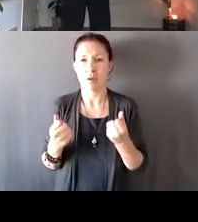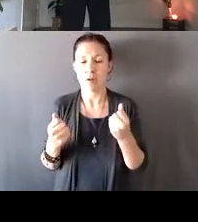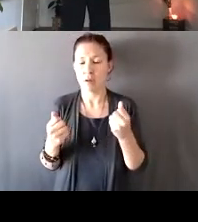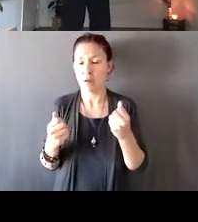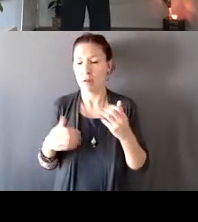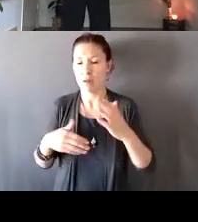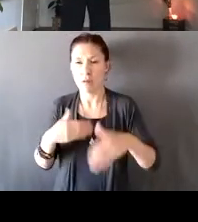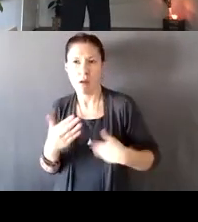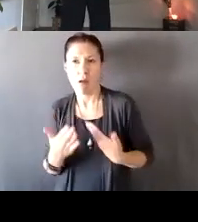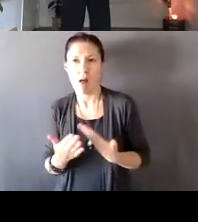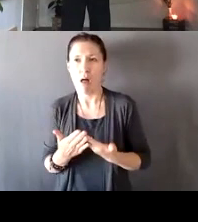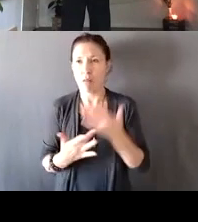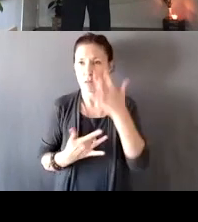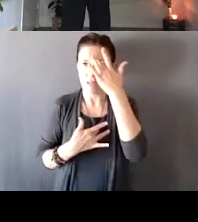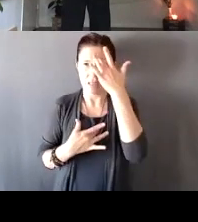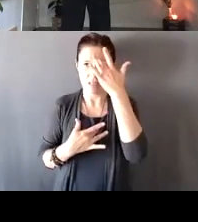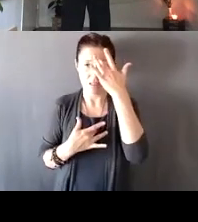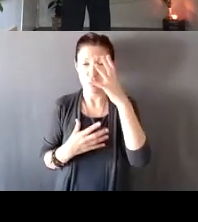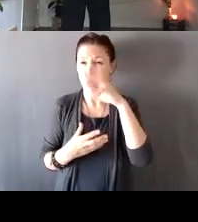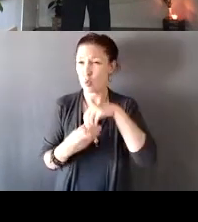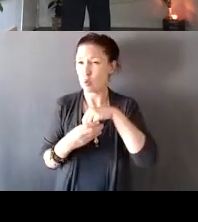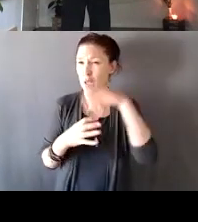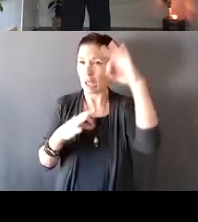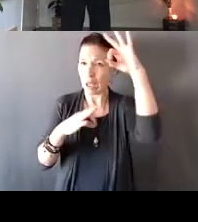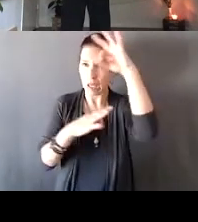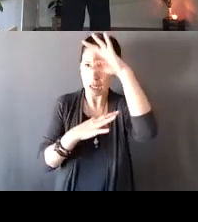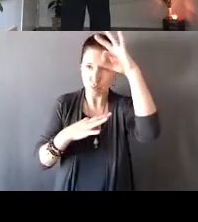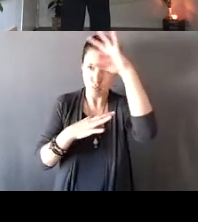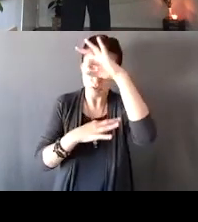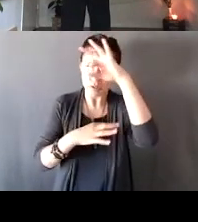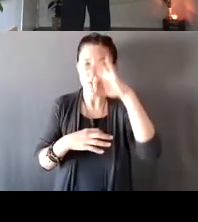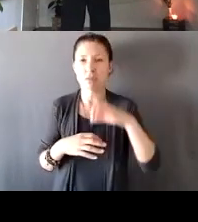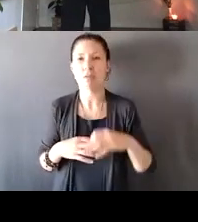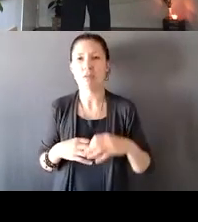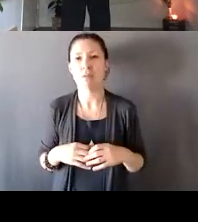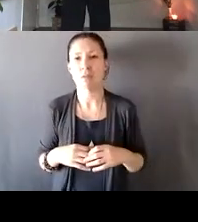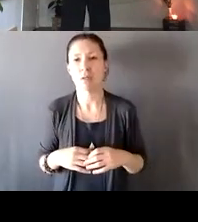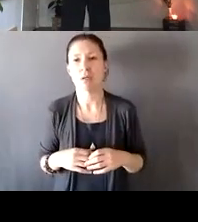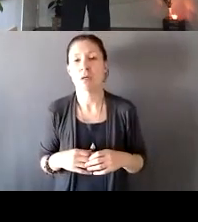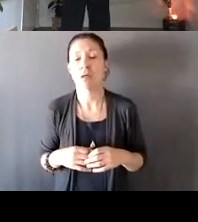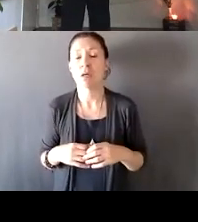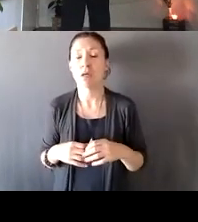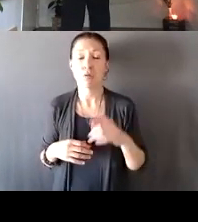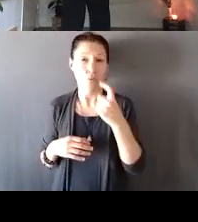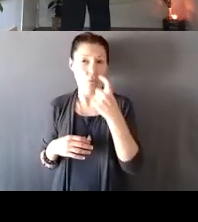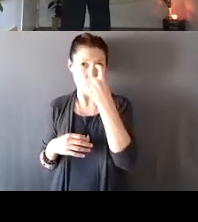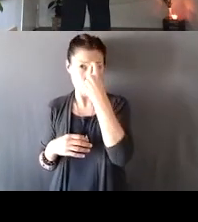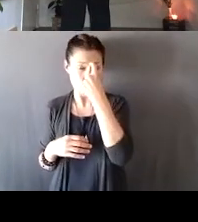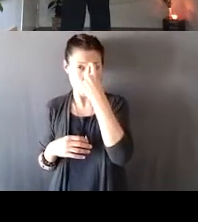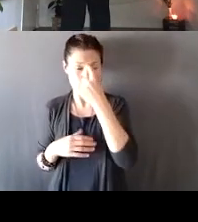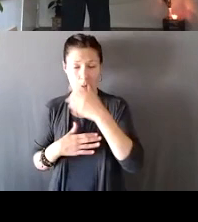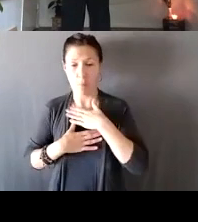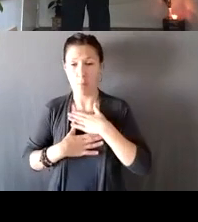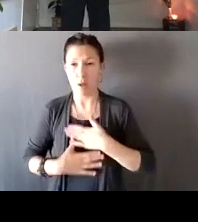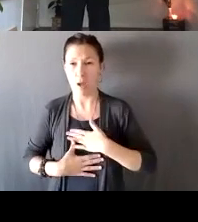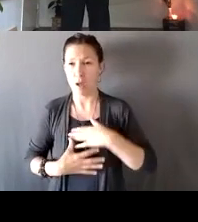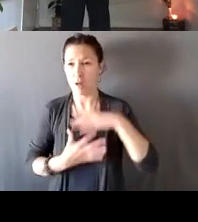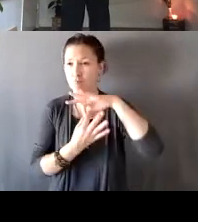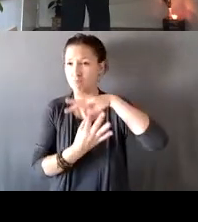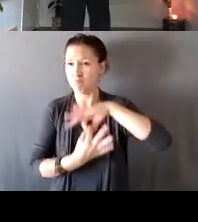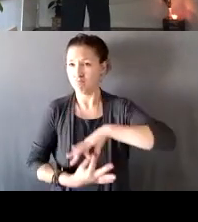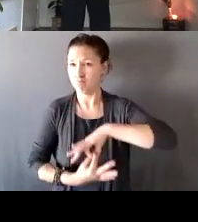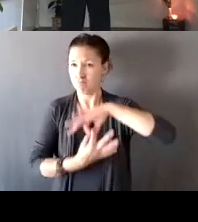of ignorance. So again, mind and body meet in